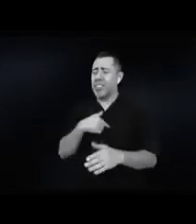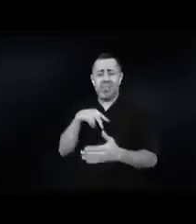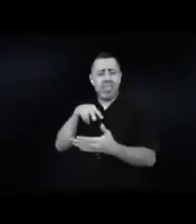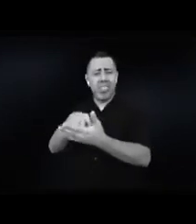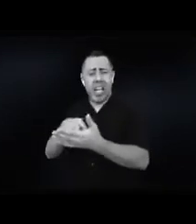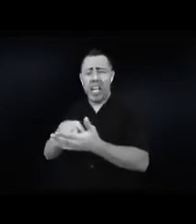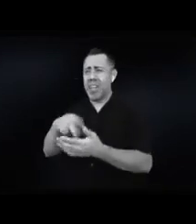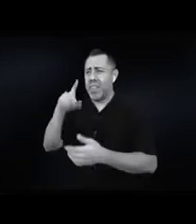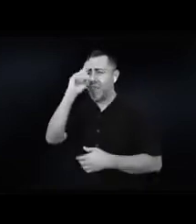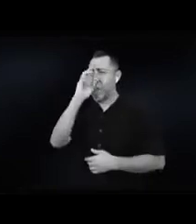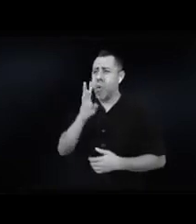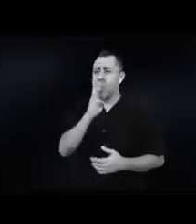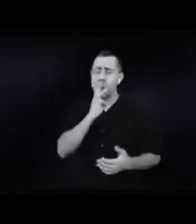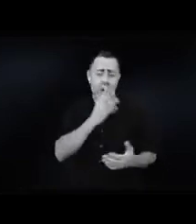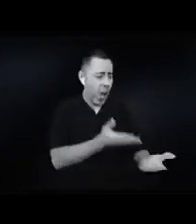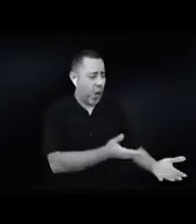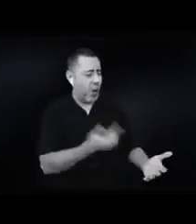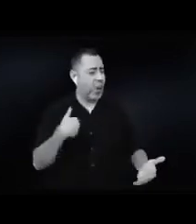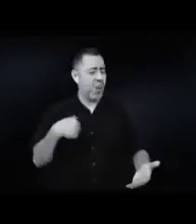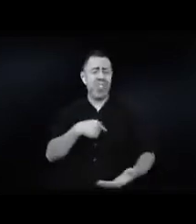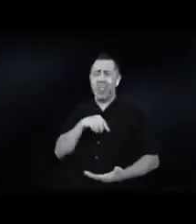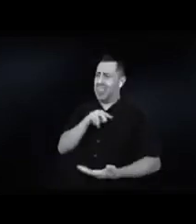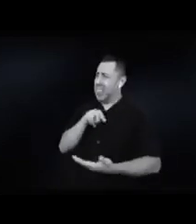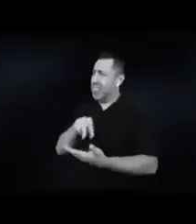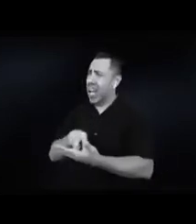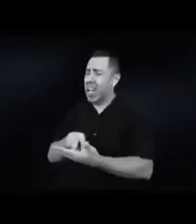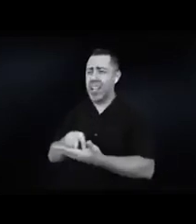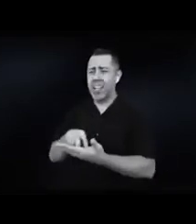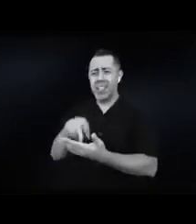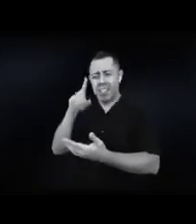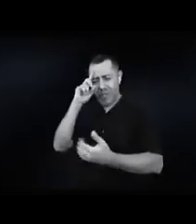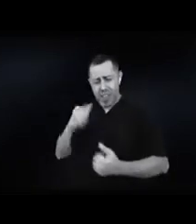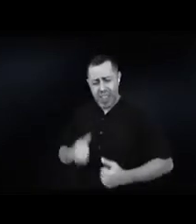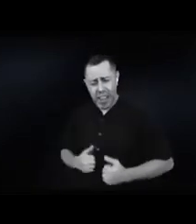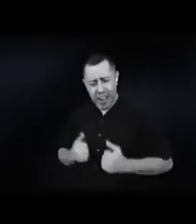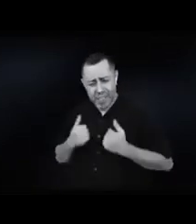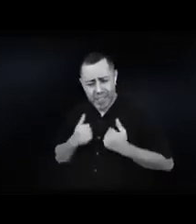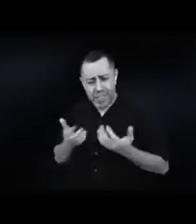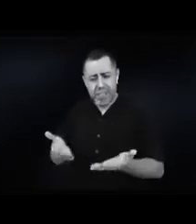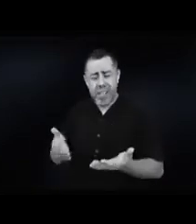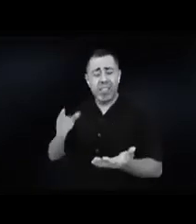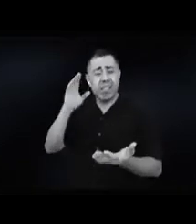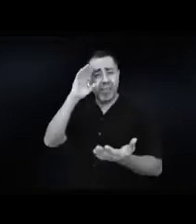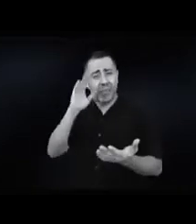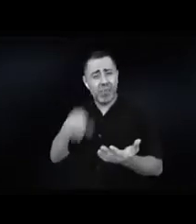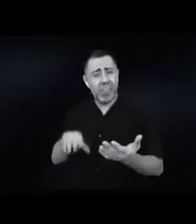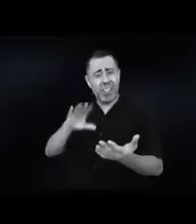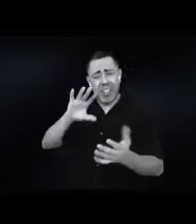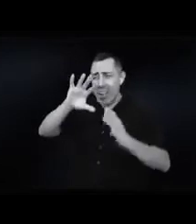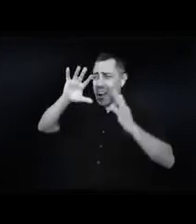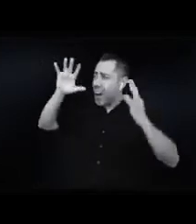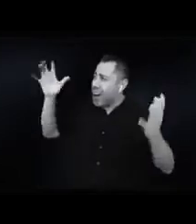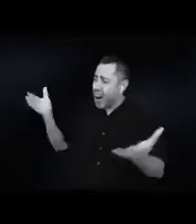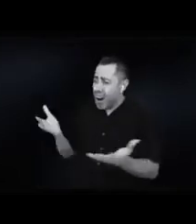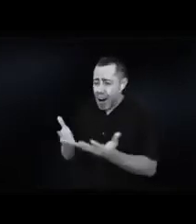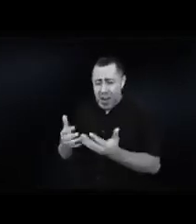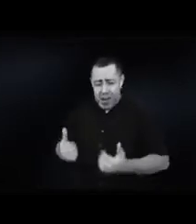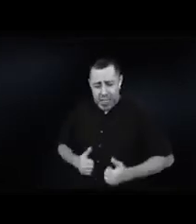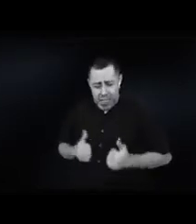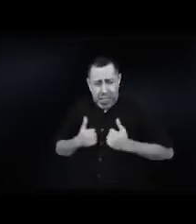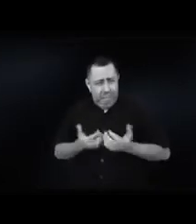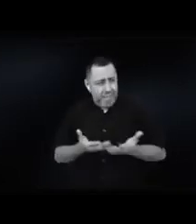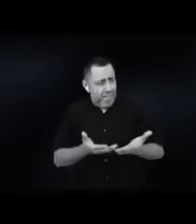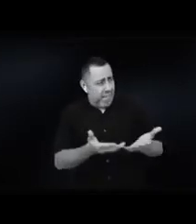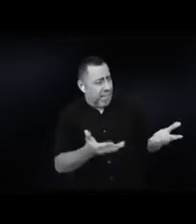water, stand for life, because all of life is beautiful and all of life is